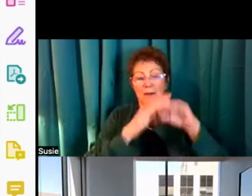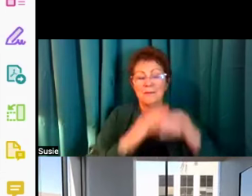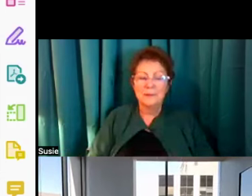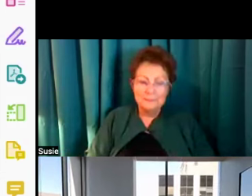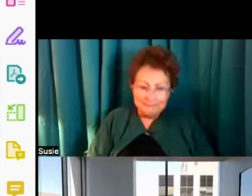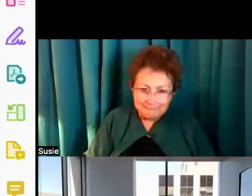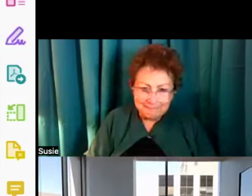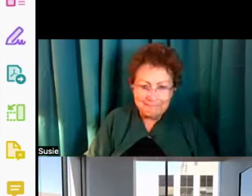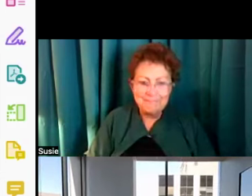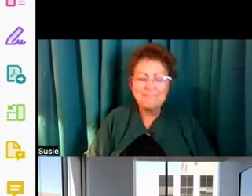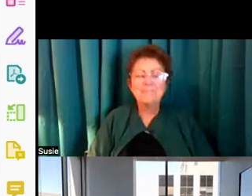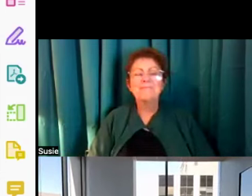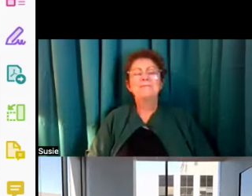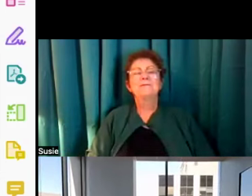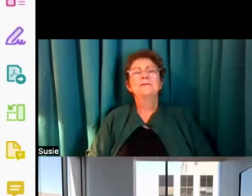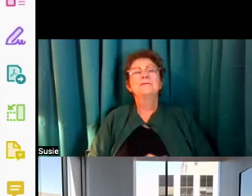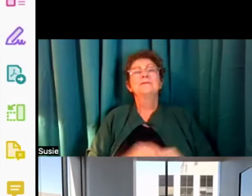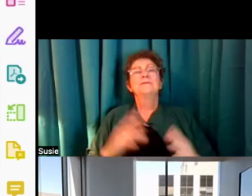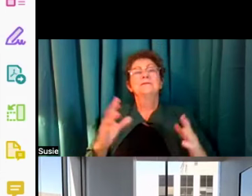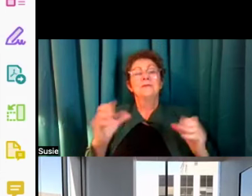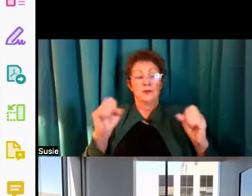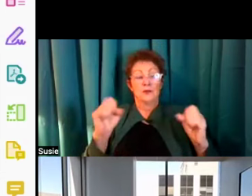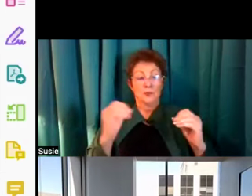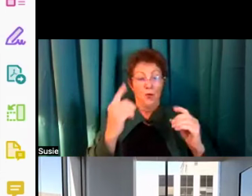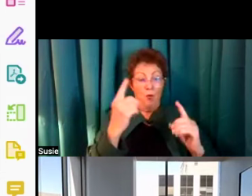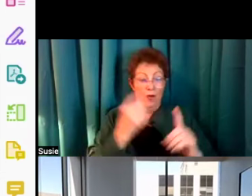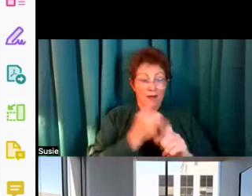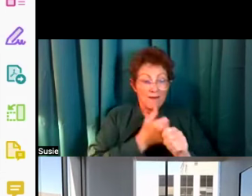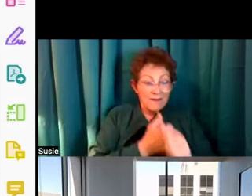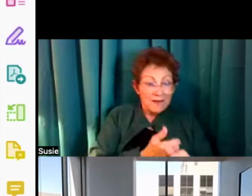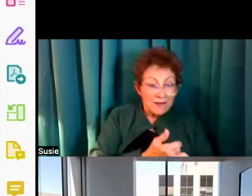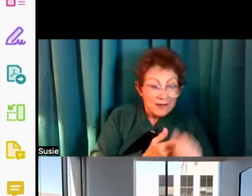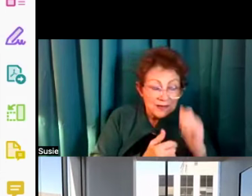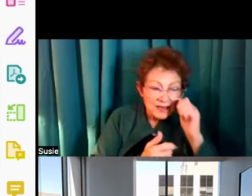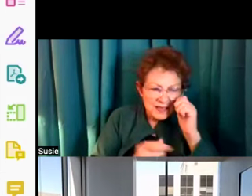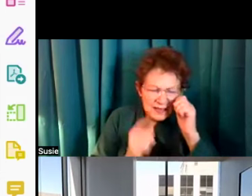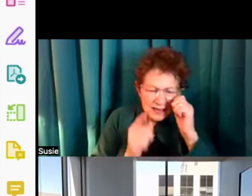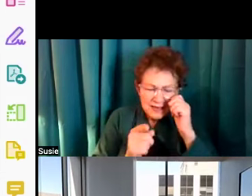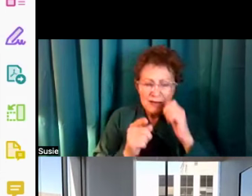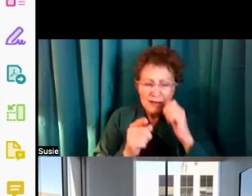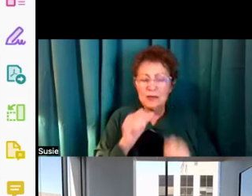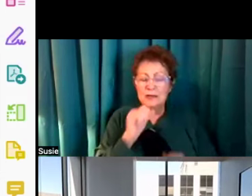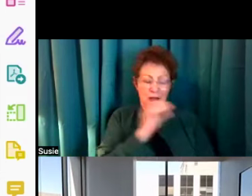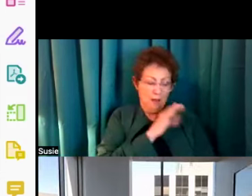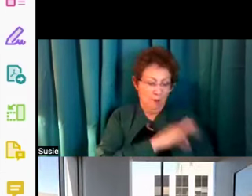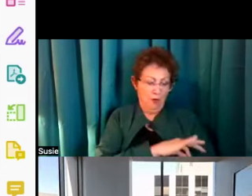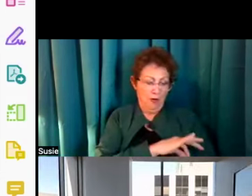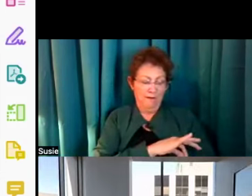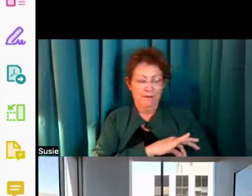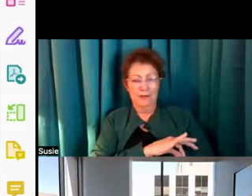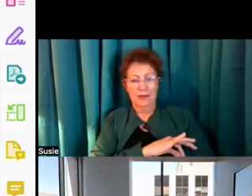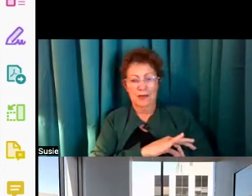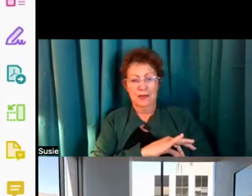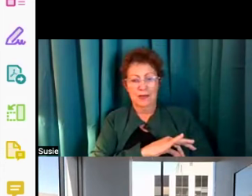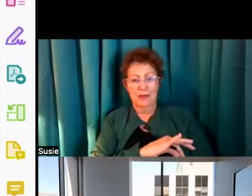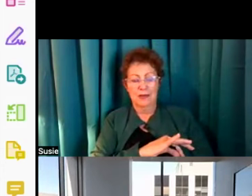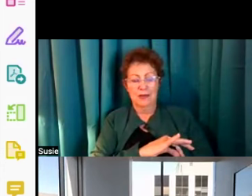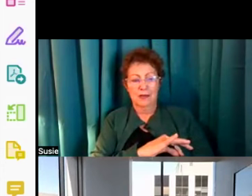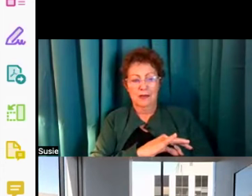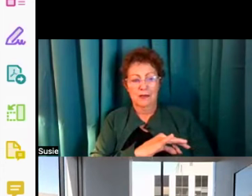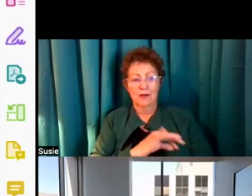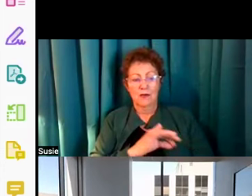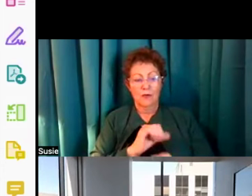that. So one structure where that issue is less of a concern is when the existing nonprofit